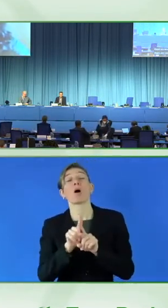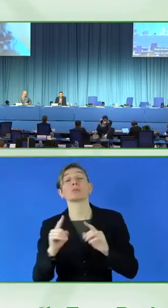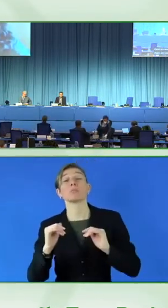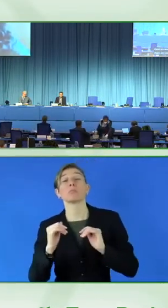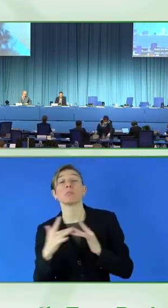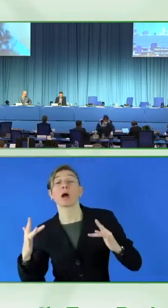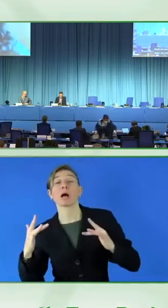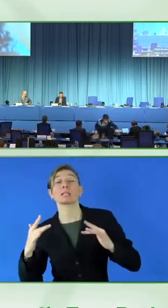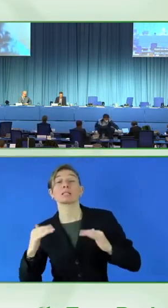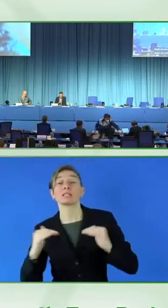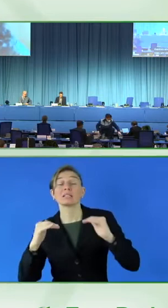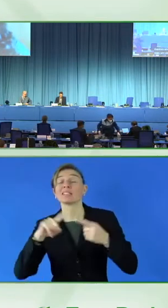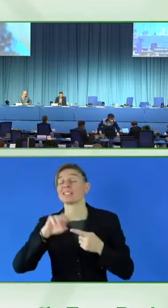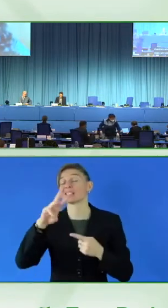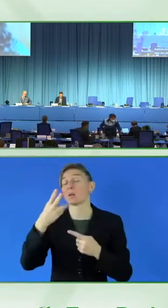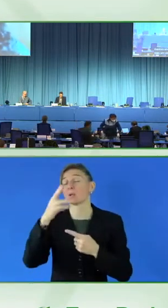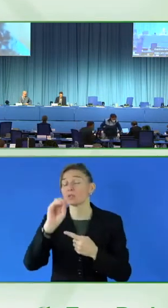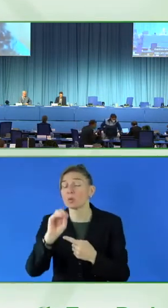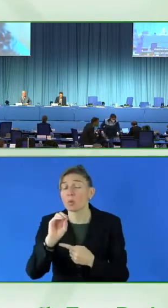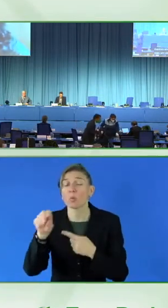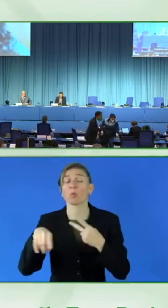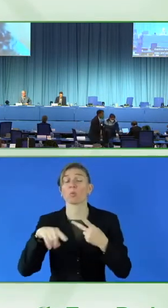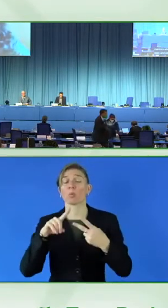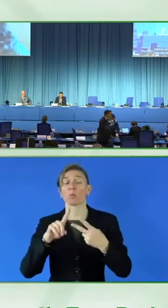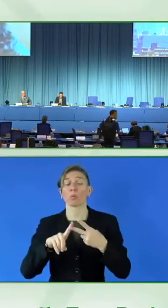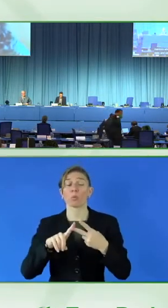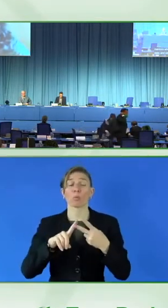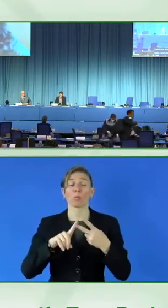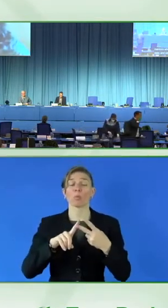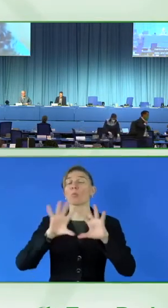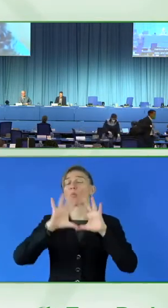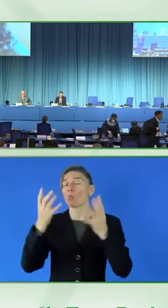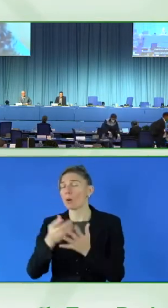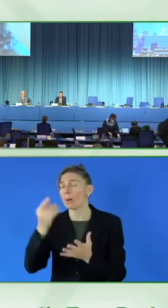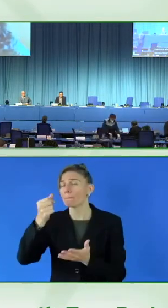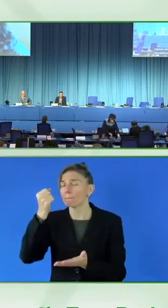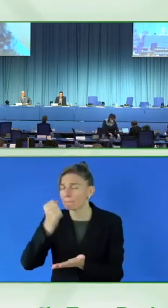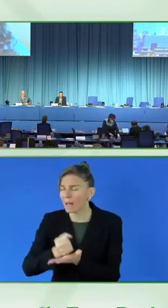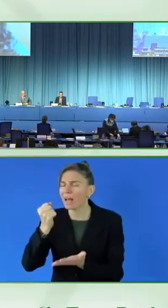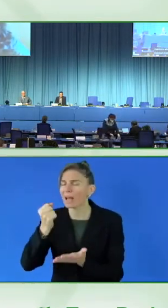WHO, the World Bank, et cetera.